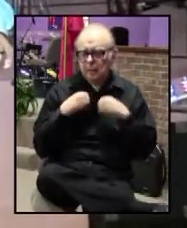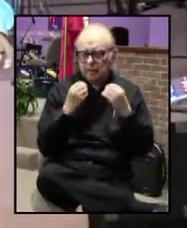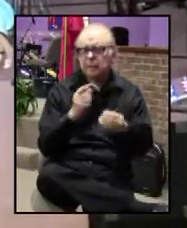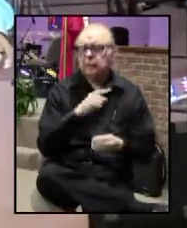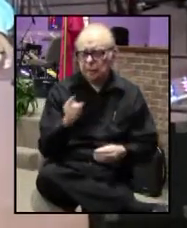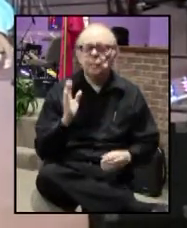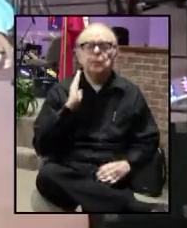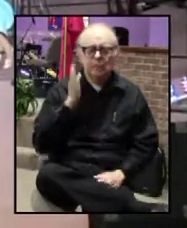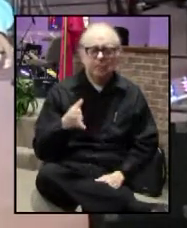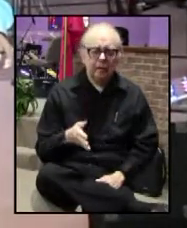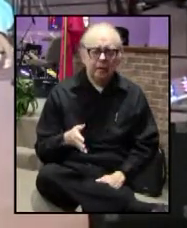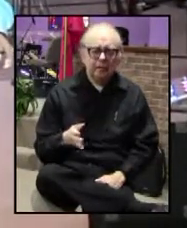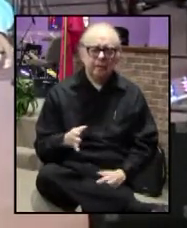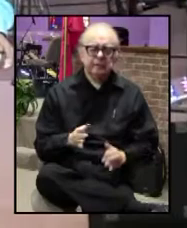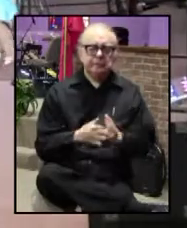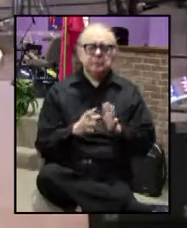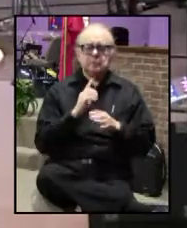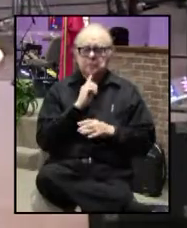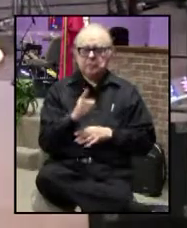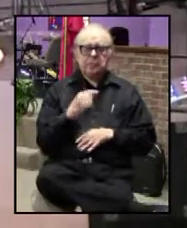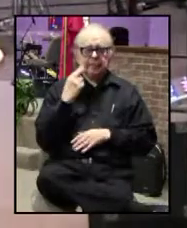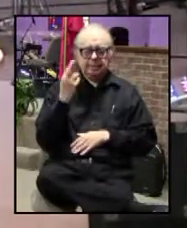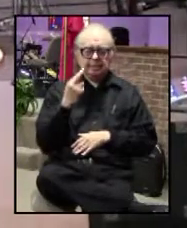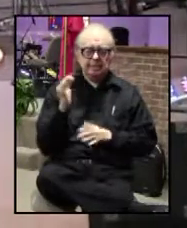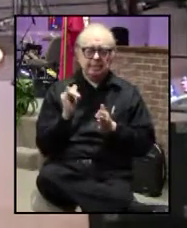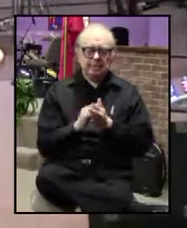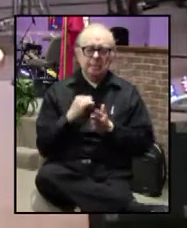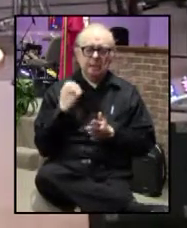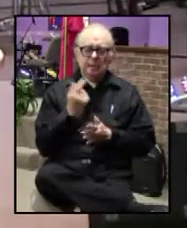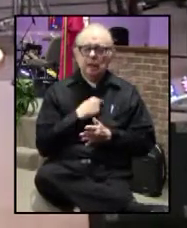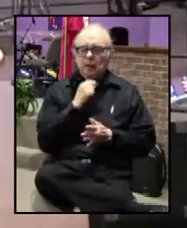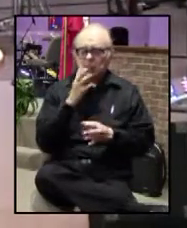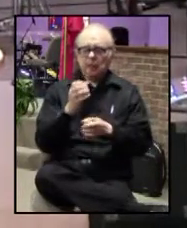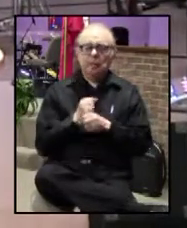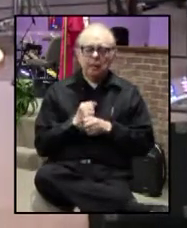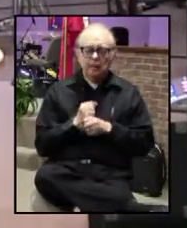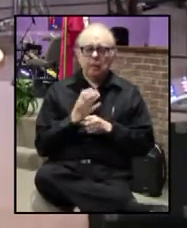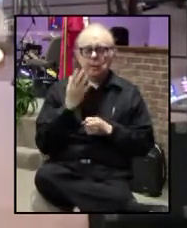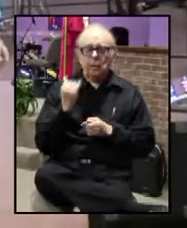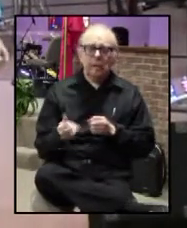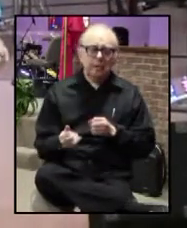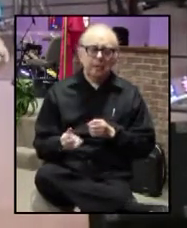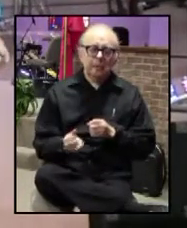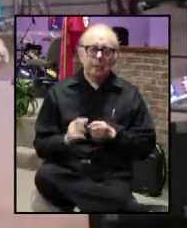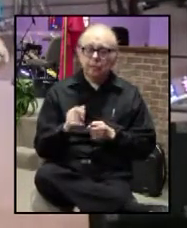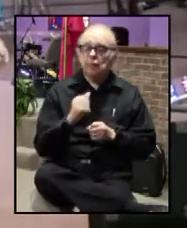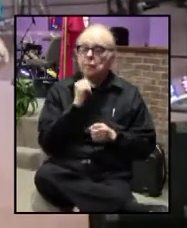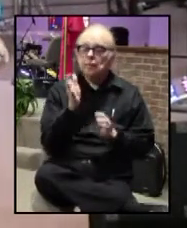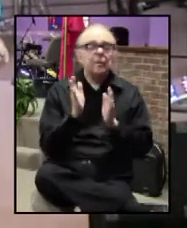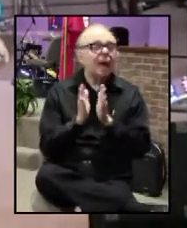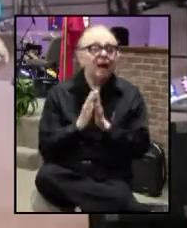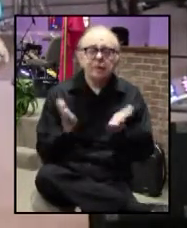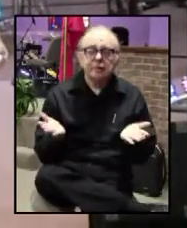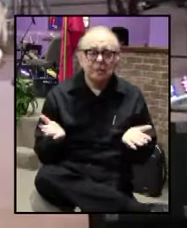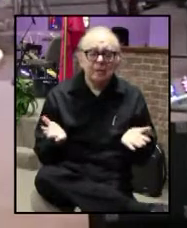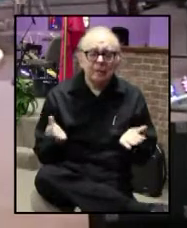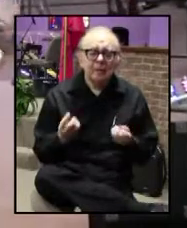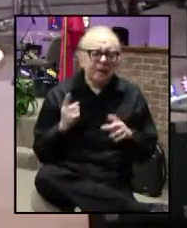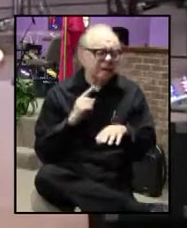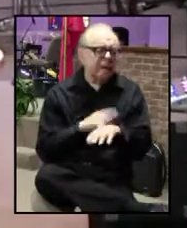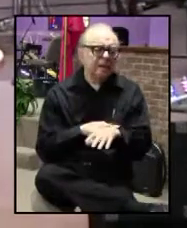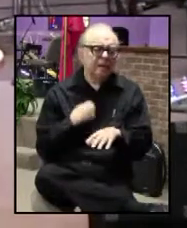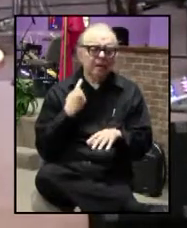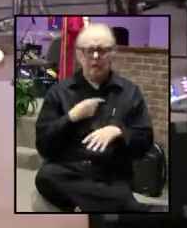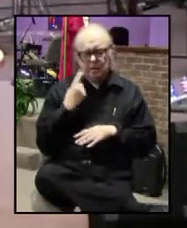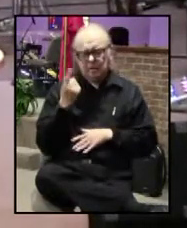it to you. He also says that there's reasons that we don't receive. He says, because you don't ask. So many times